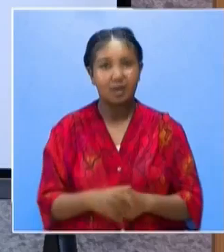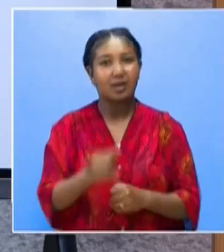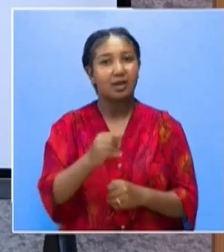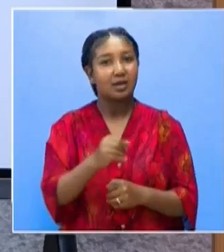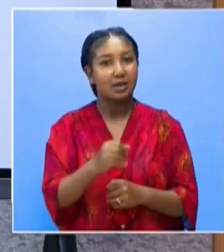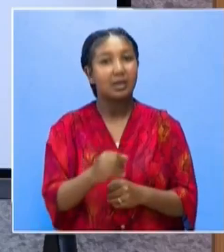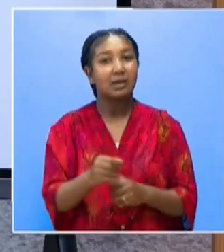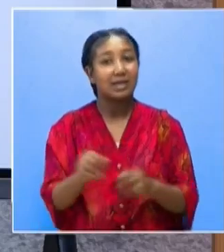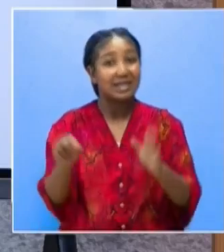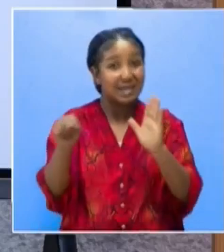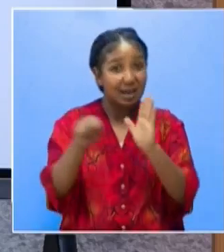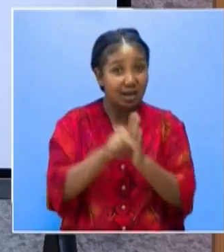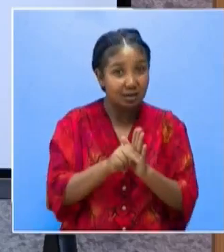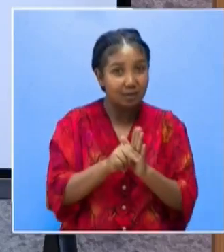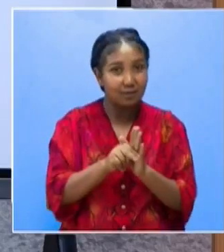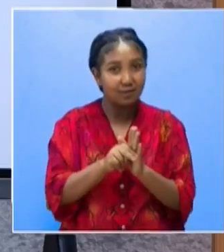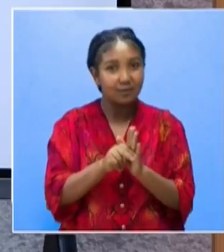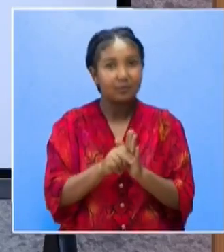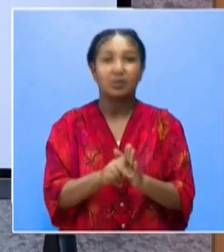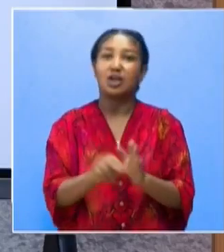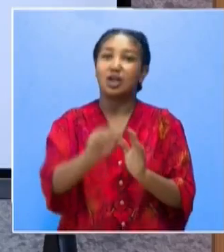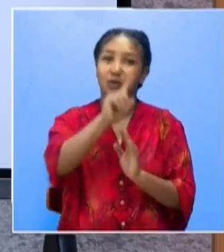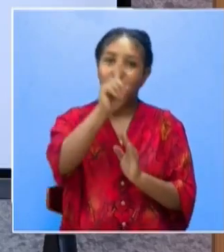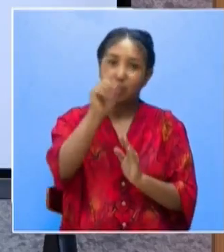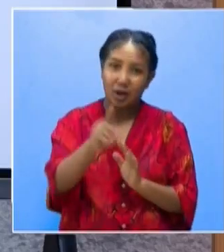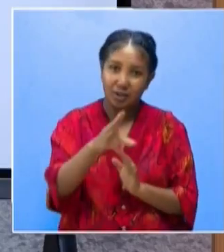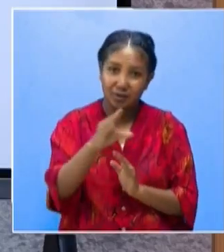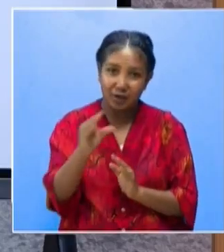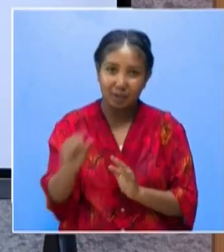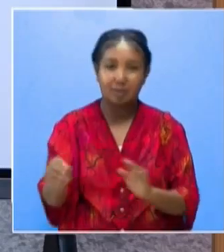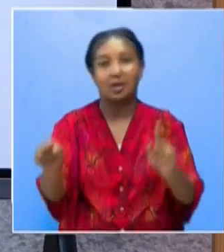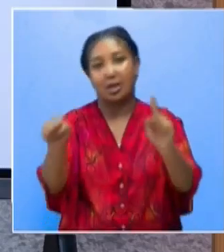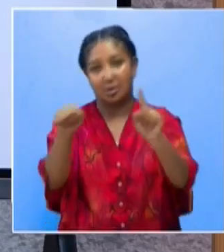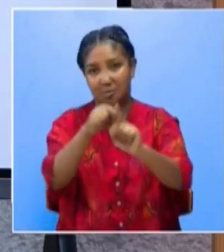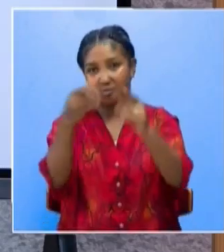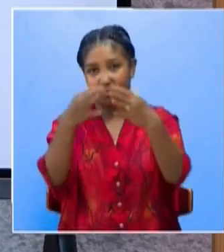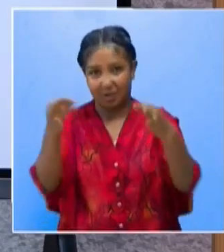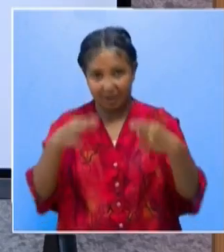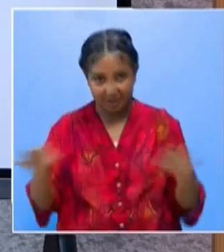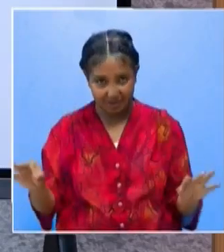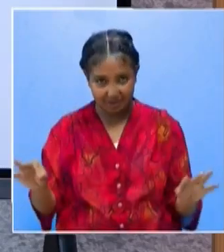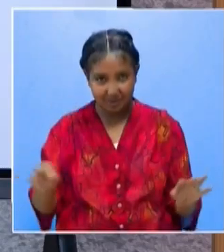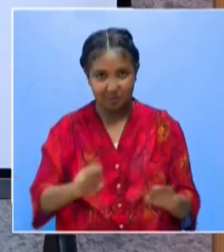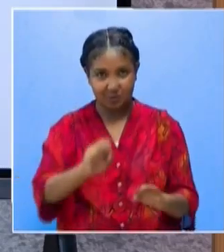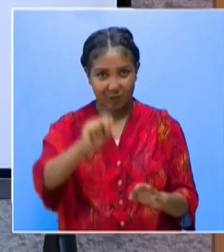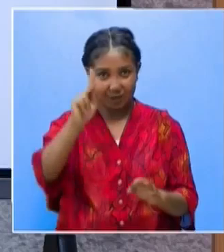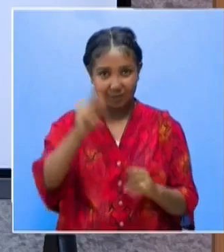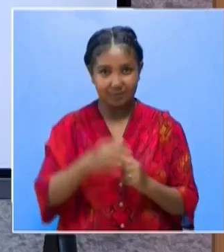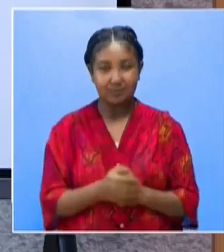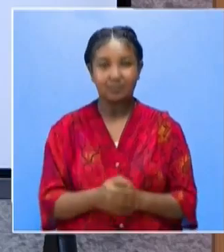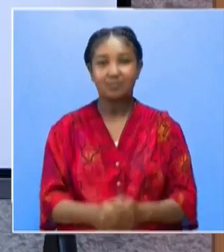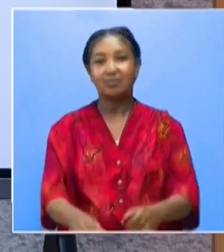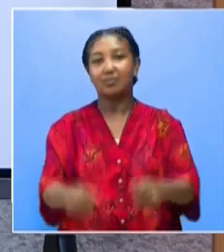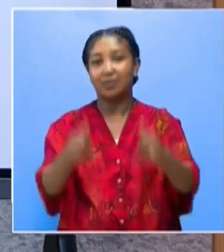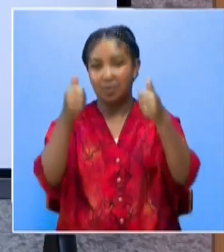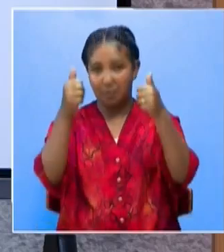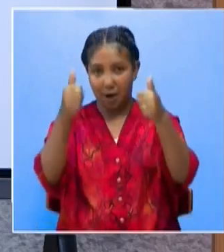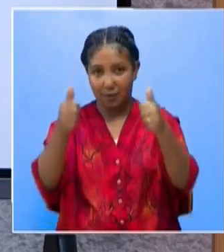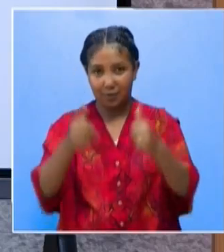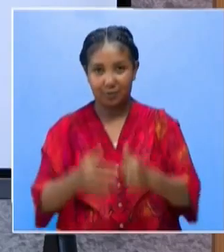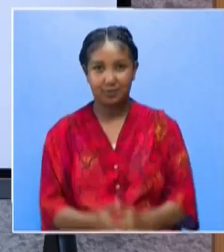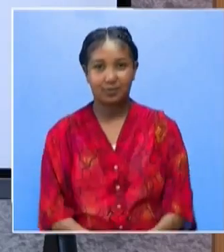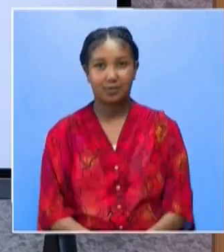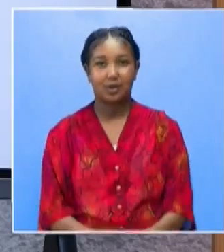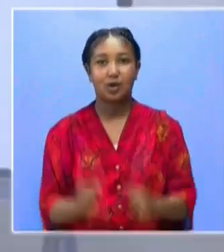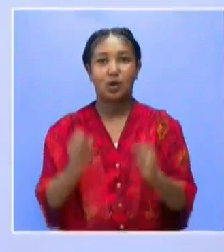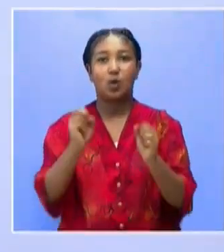in negative, interrogative, and in affirmative form. Okay? Bravo.